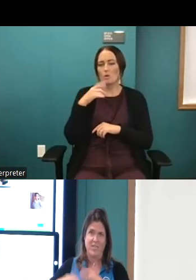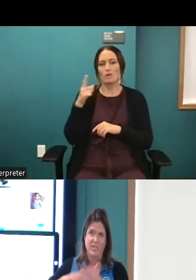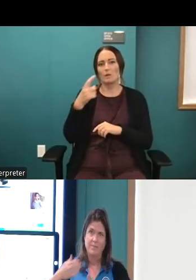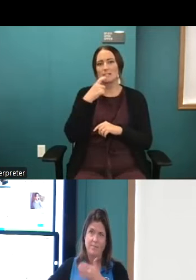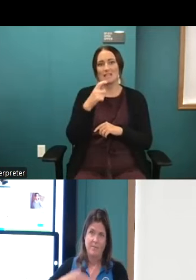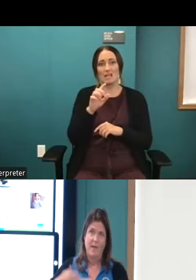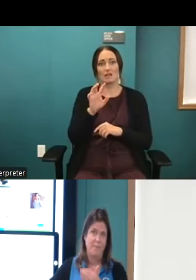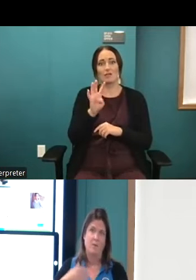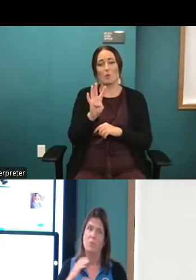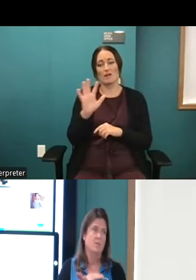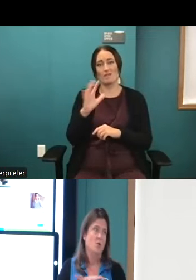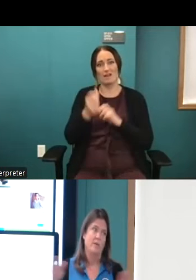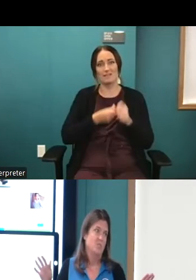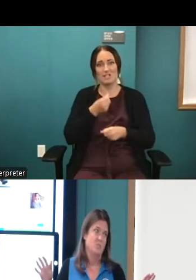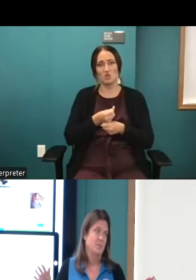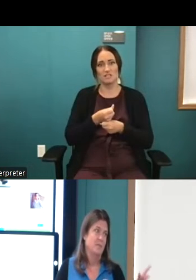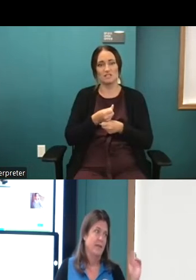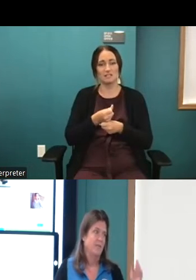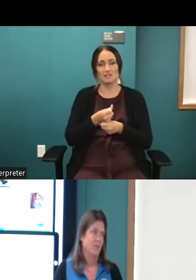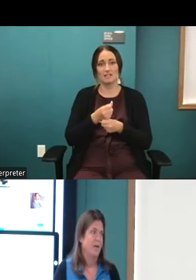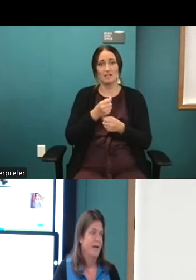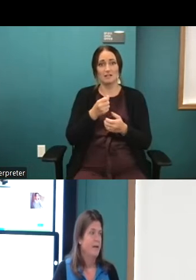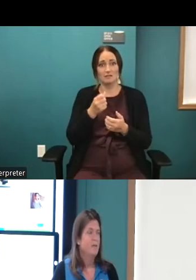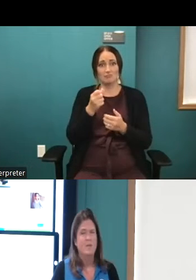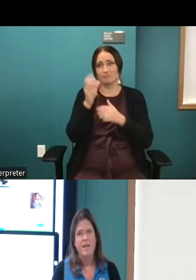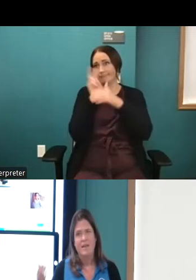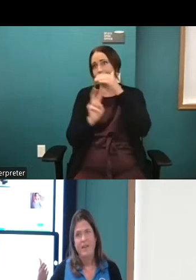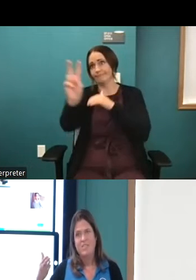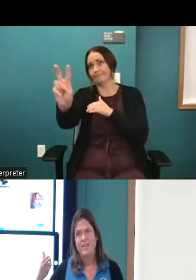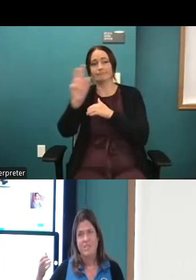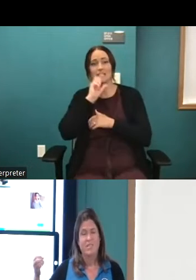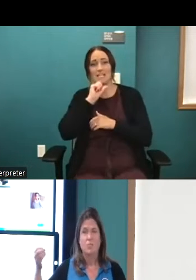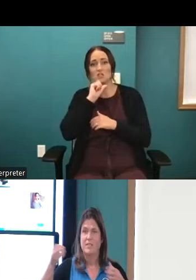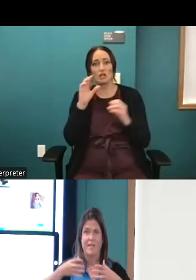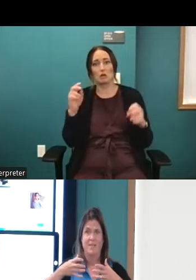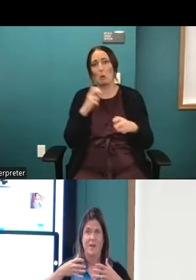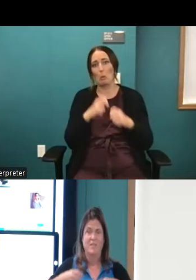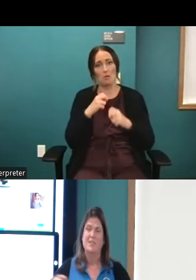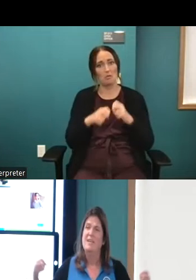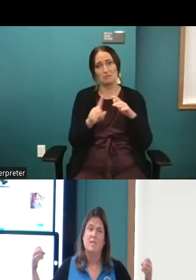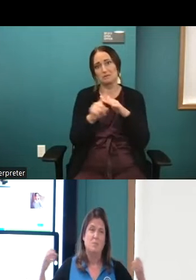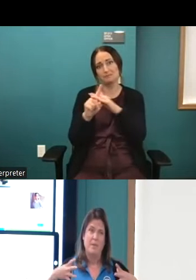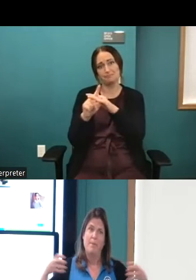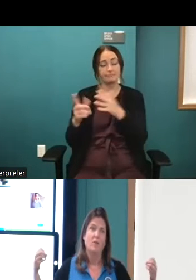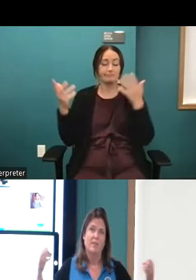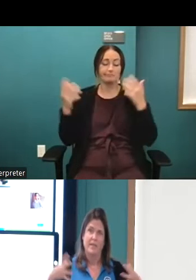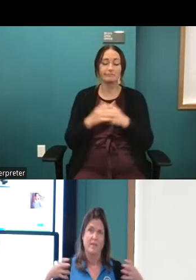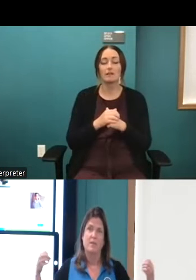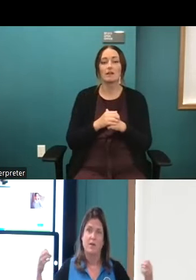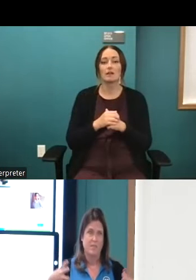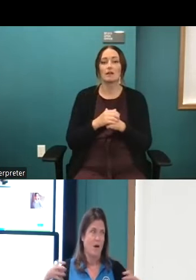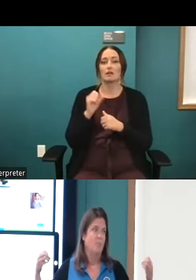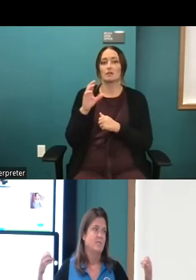advanced aging and with no issues like the V1 had. And advanced aging, it's where it's in a device, it's being